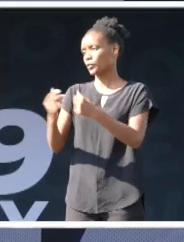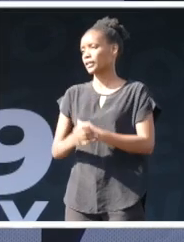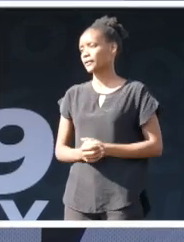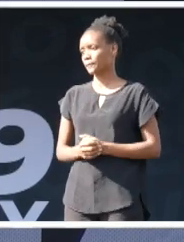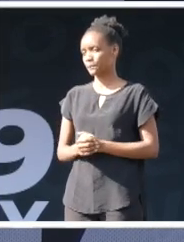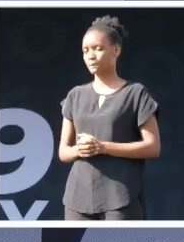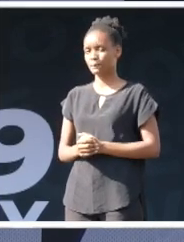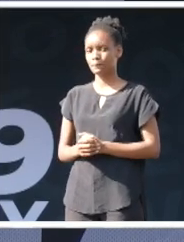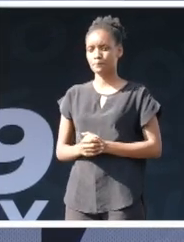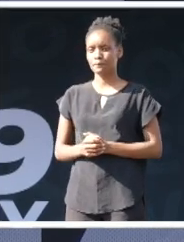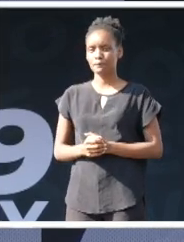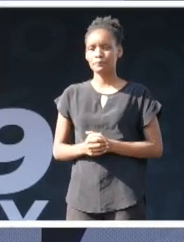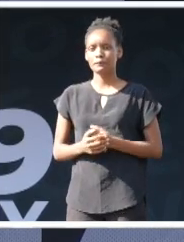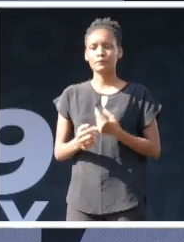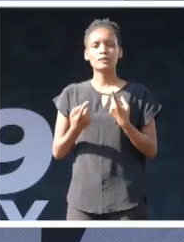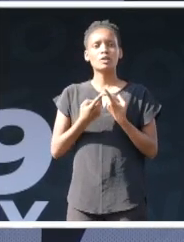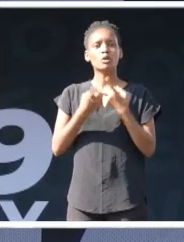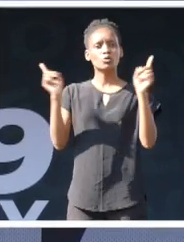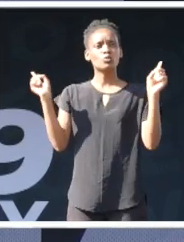You are agents of hope.